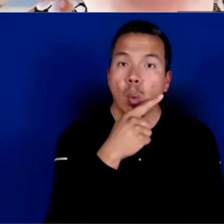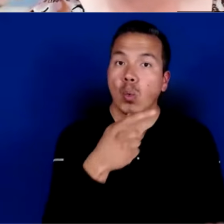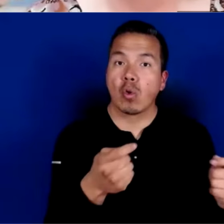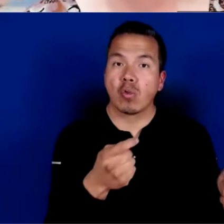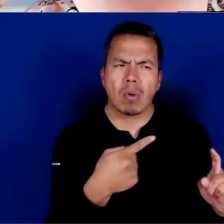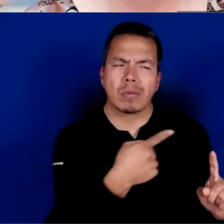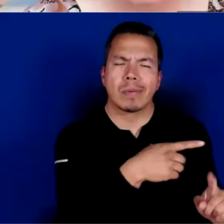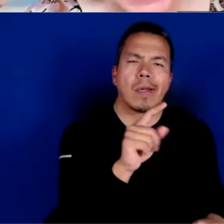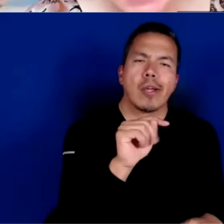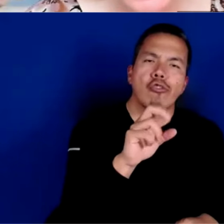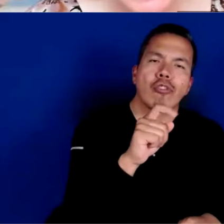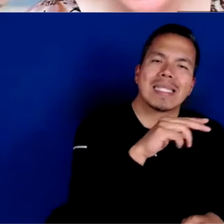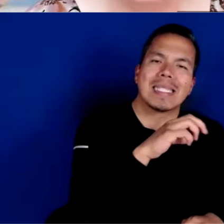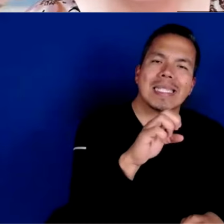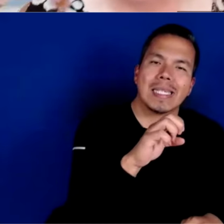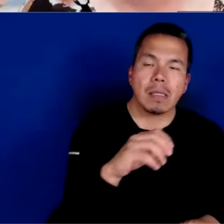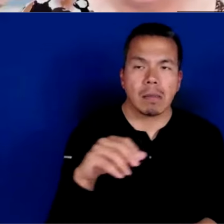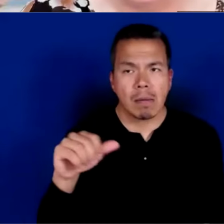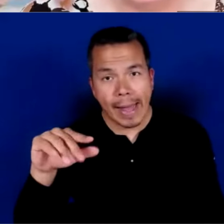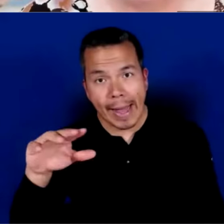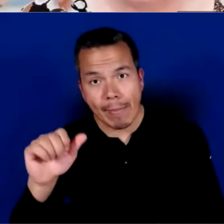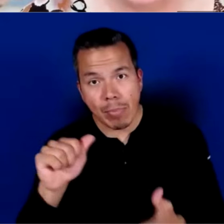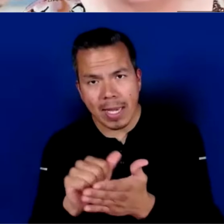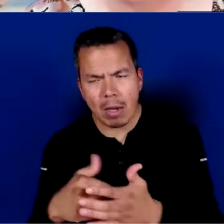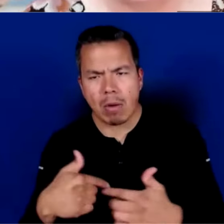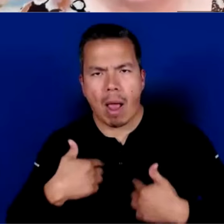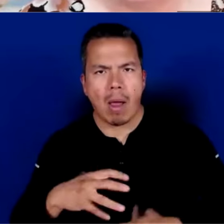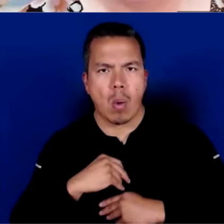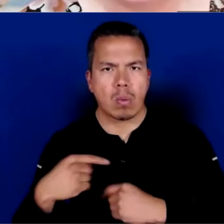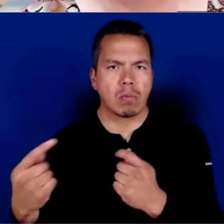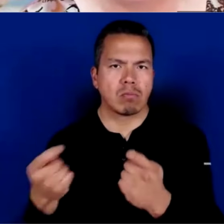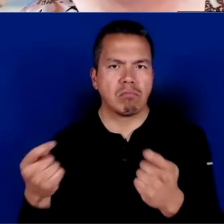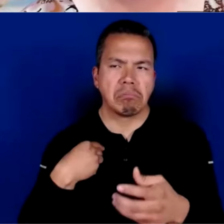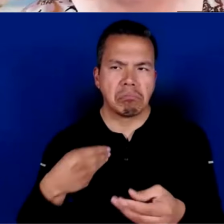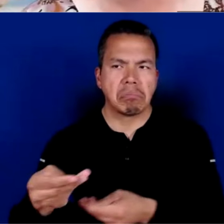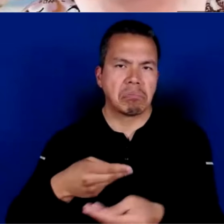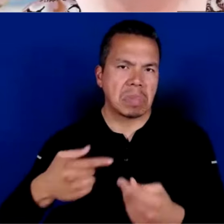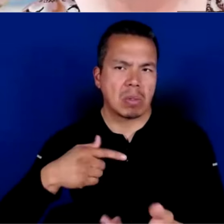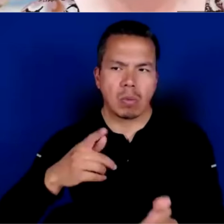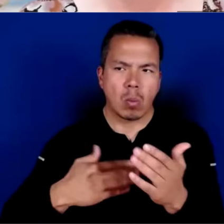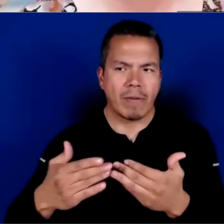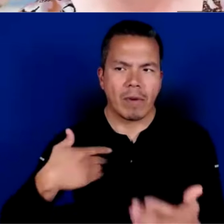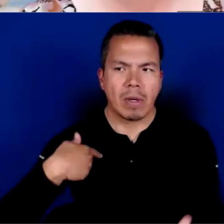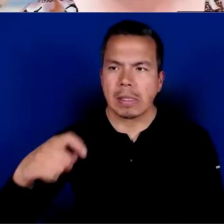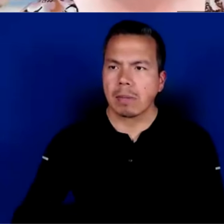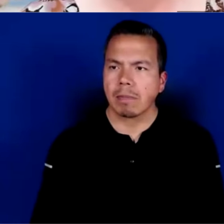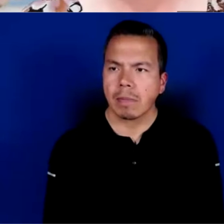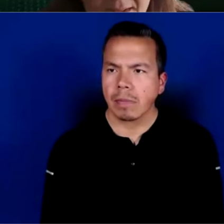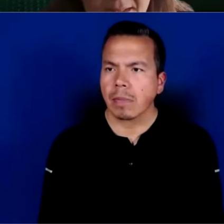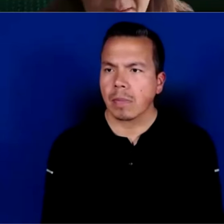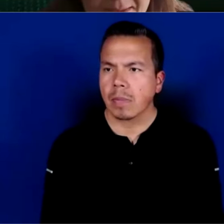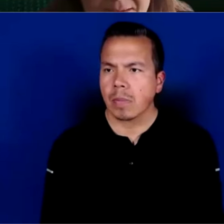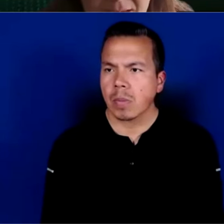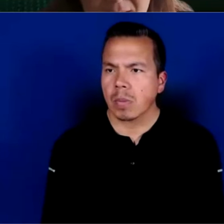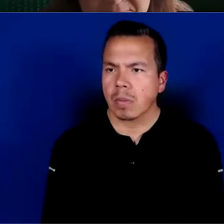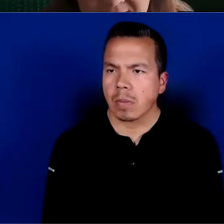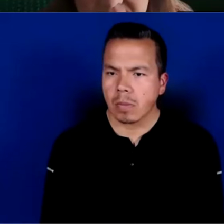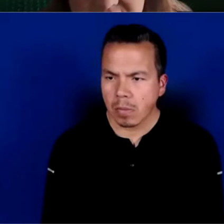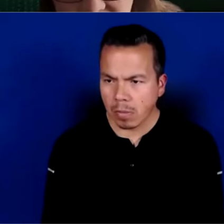to spend. When it's in my ABLE account, I have ownership over that and I can spend that money myself. Okay,